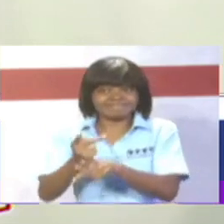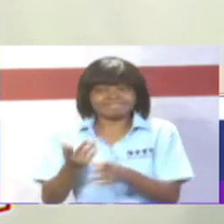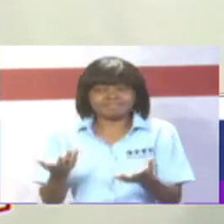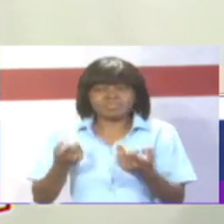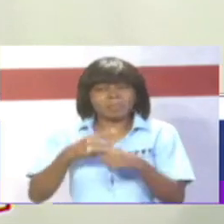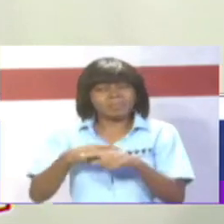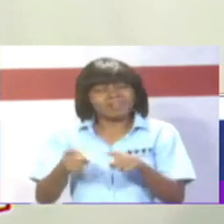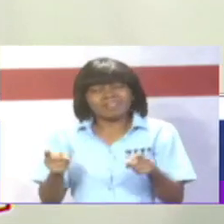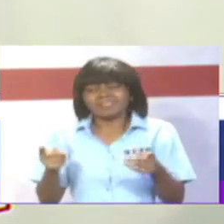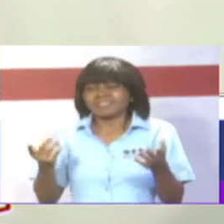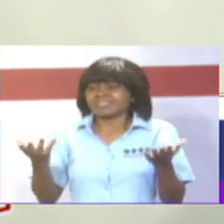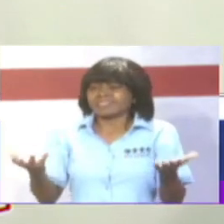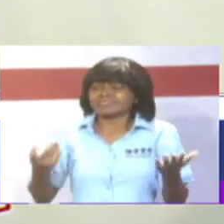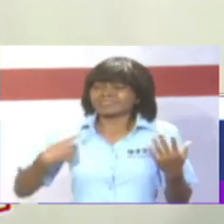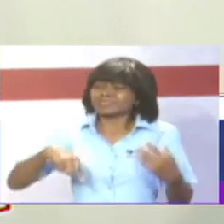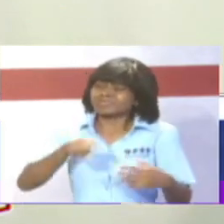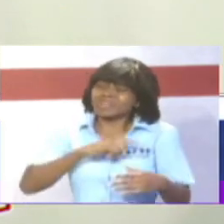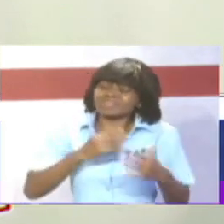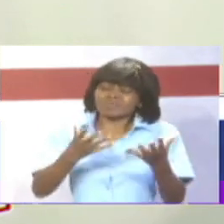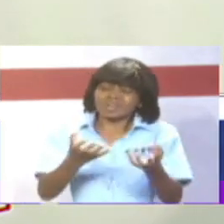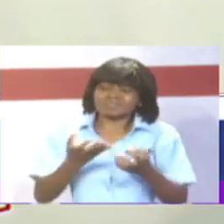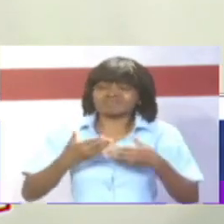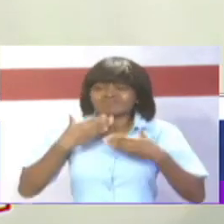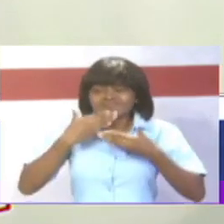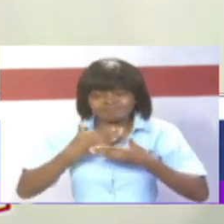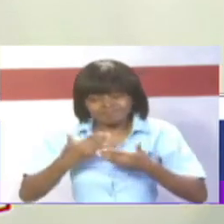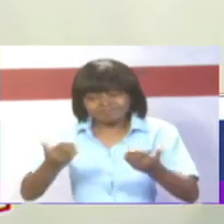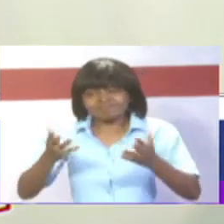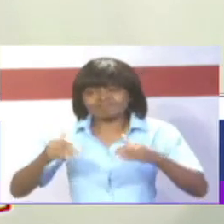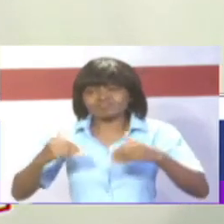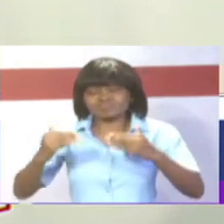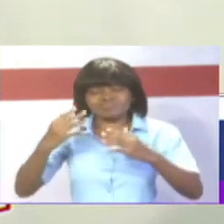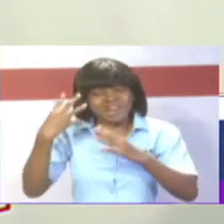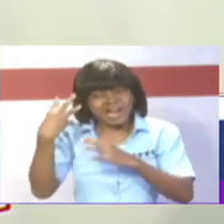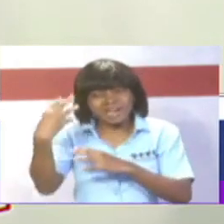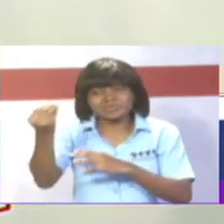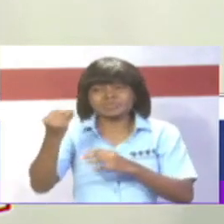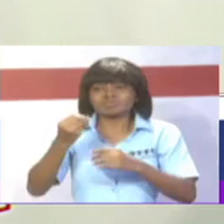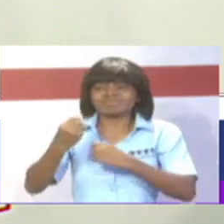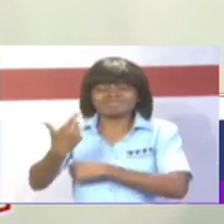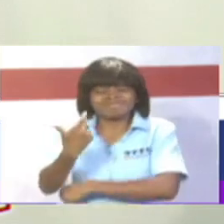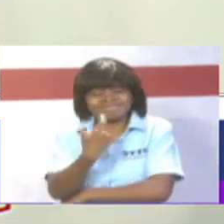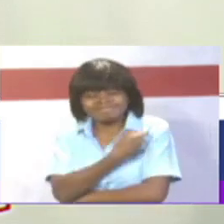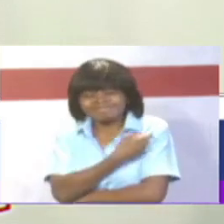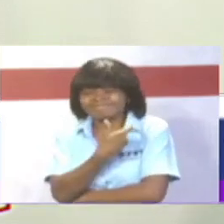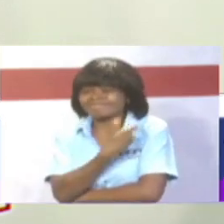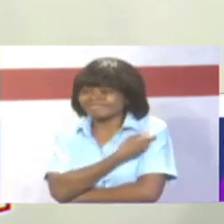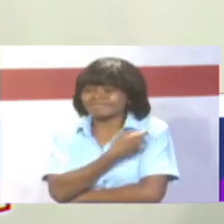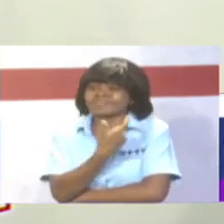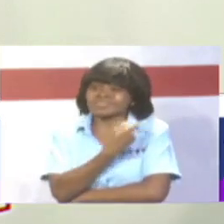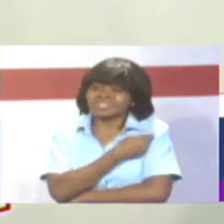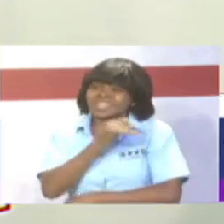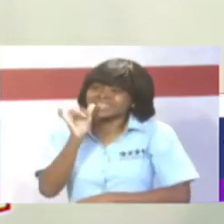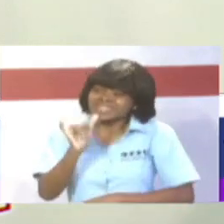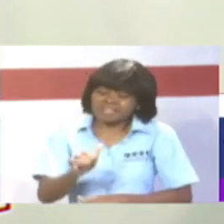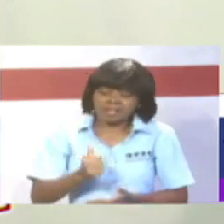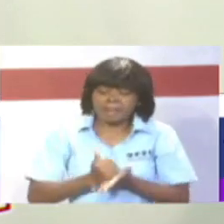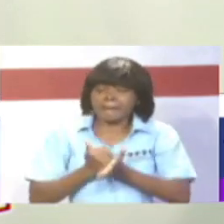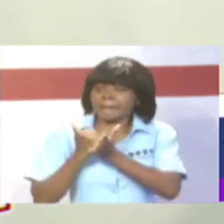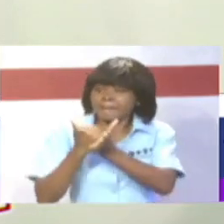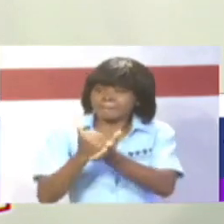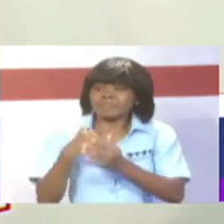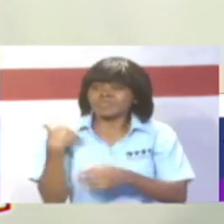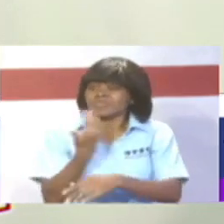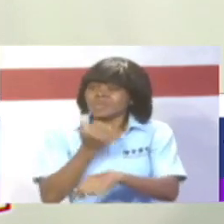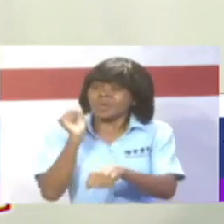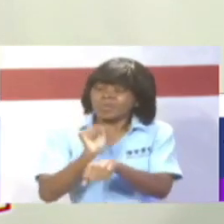guys go out and get vaccinated so that, hey, our workload could decrease a bit, you know. But the love is